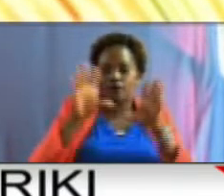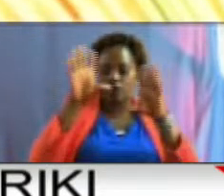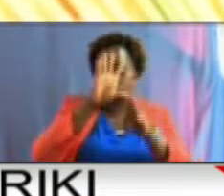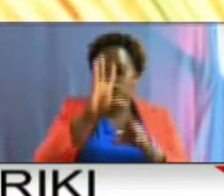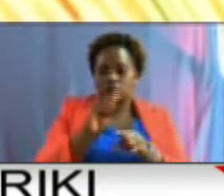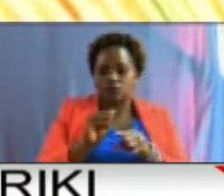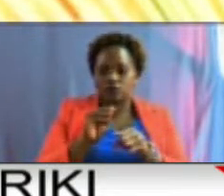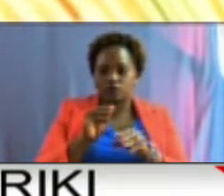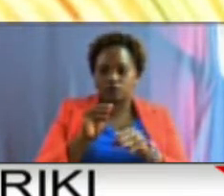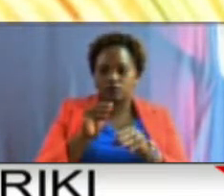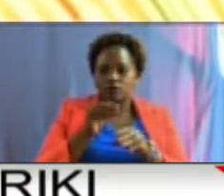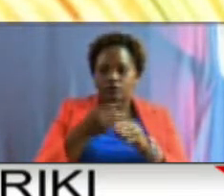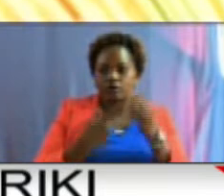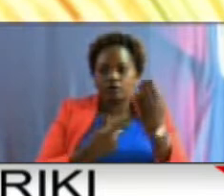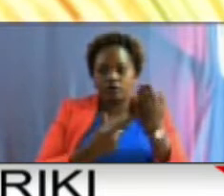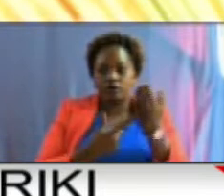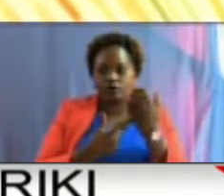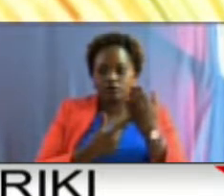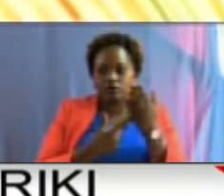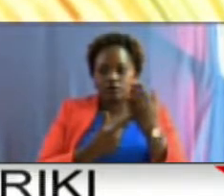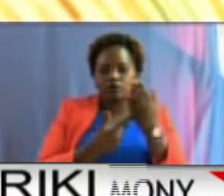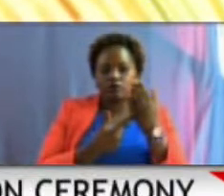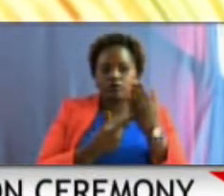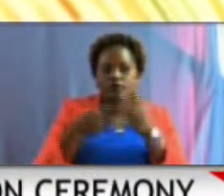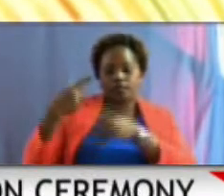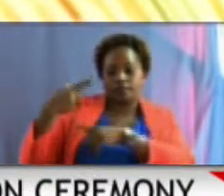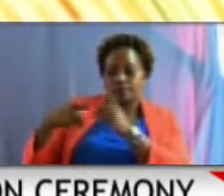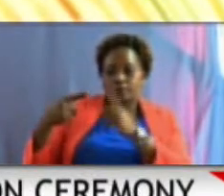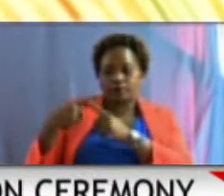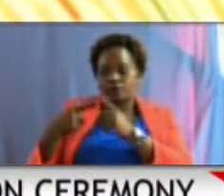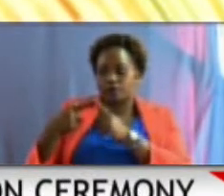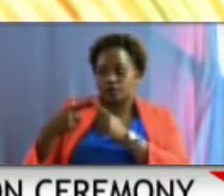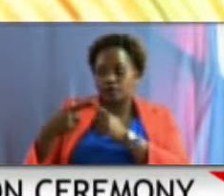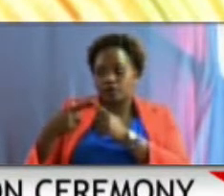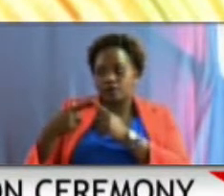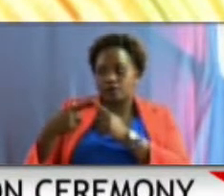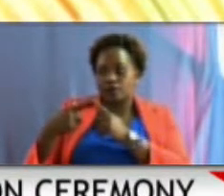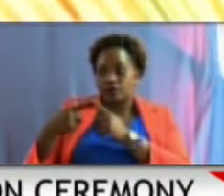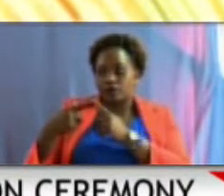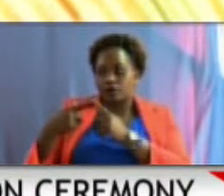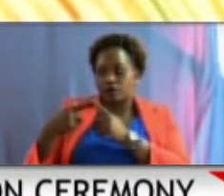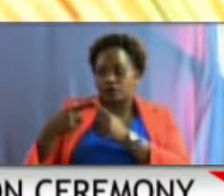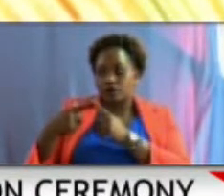Exchange of Students for Technical Experience,